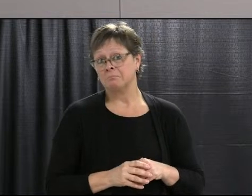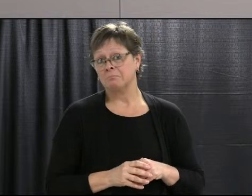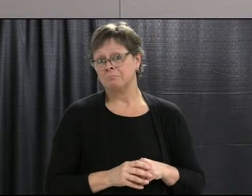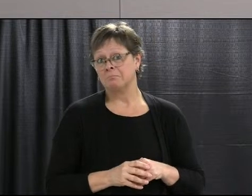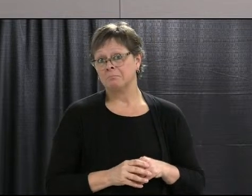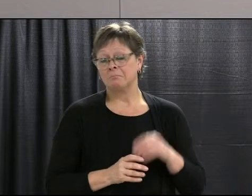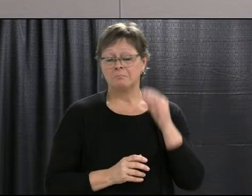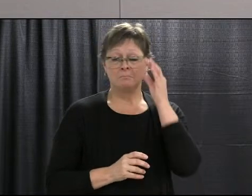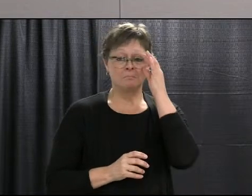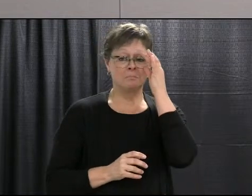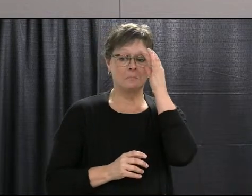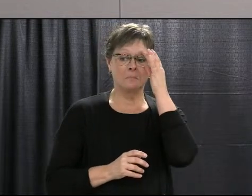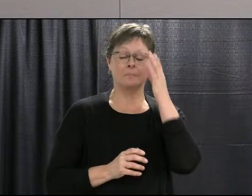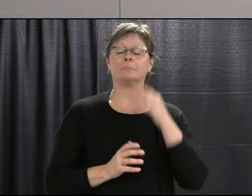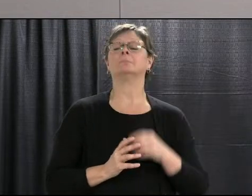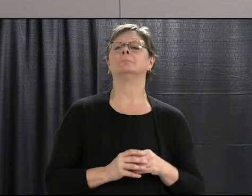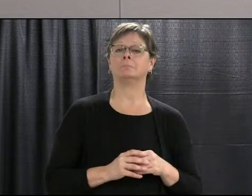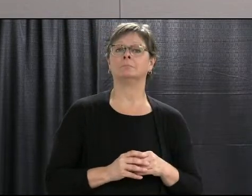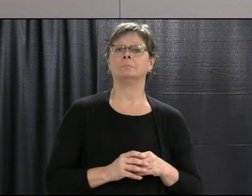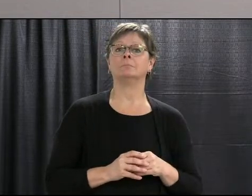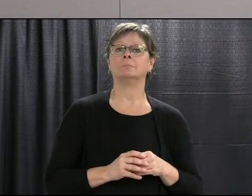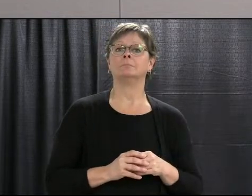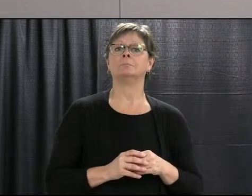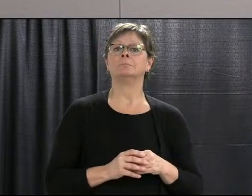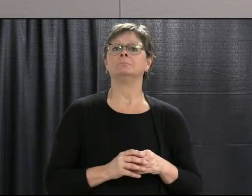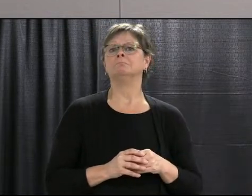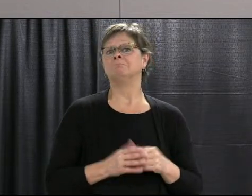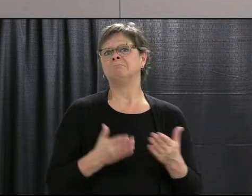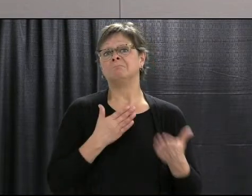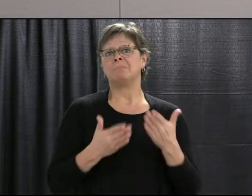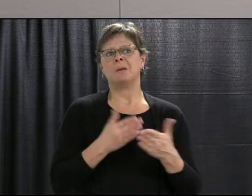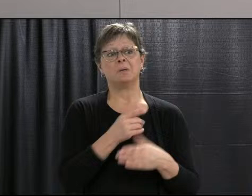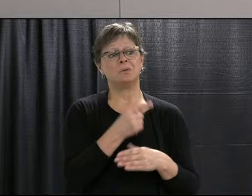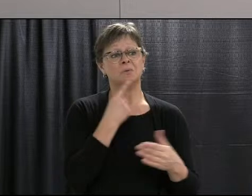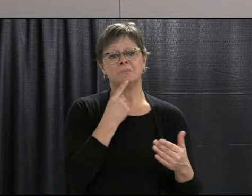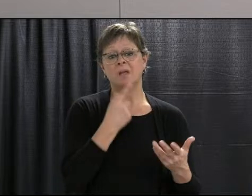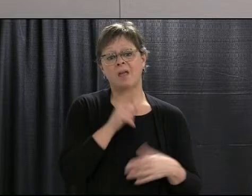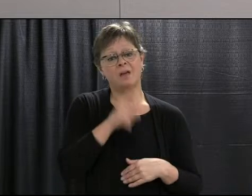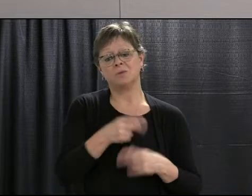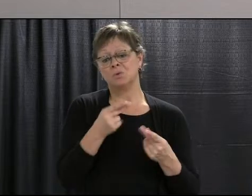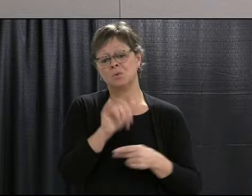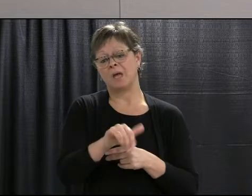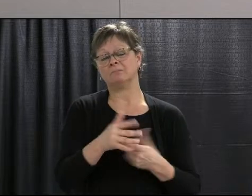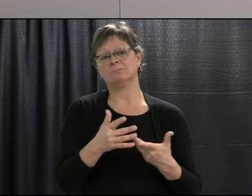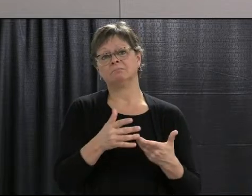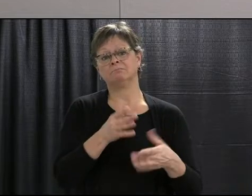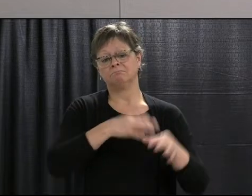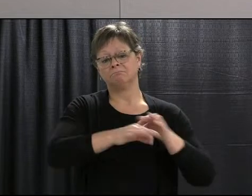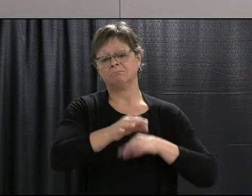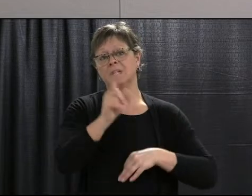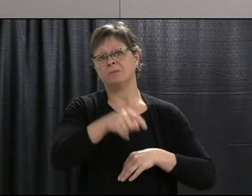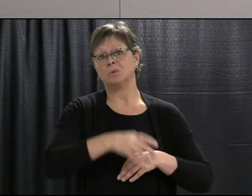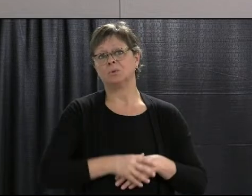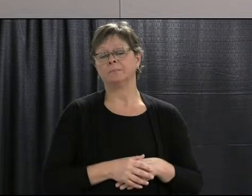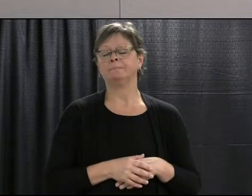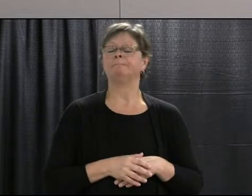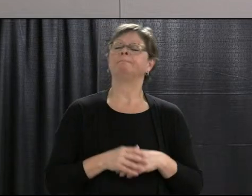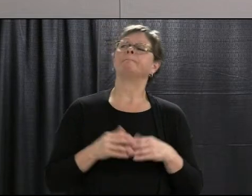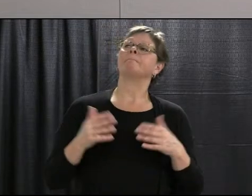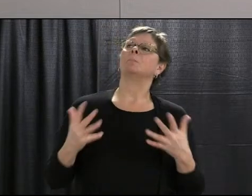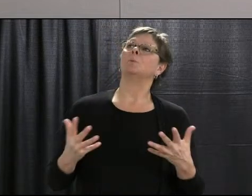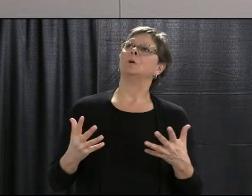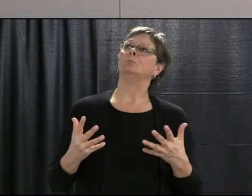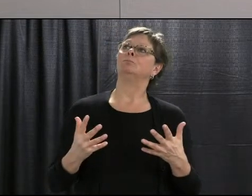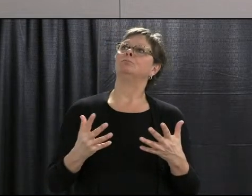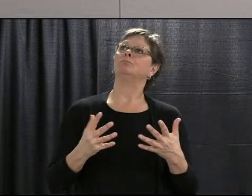How tempting is it just to put the opposition by the wayside and say, look, we just have to force through? Well, I think the key is having the right